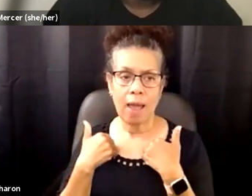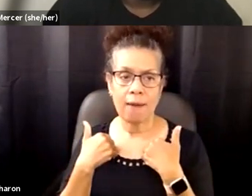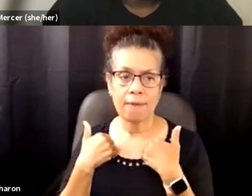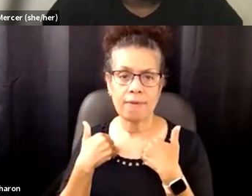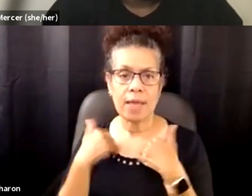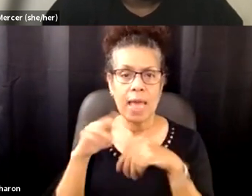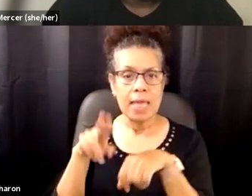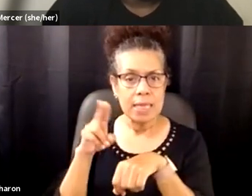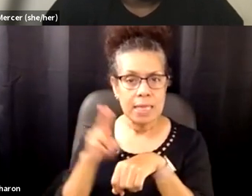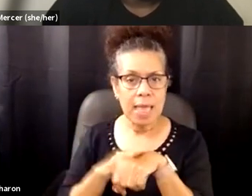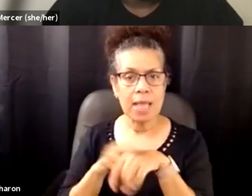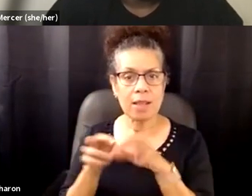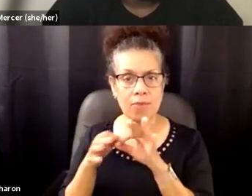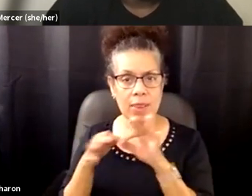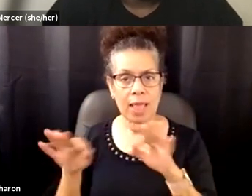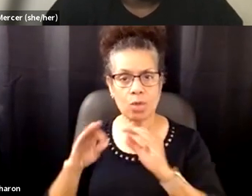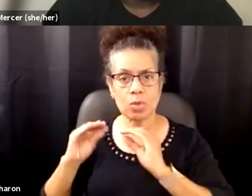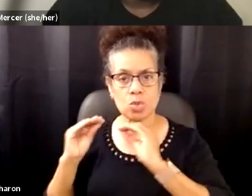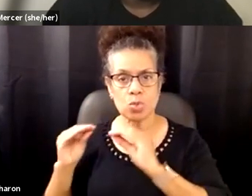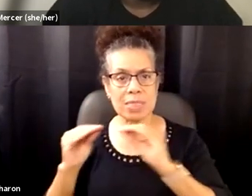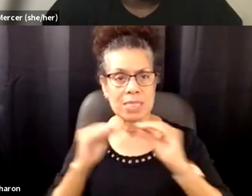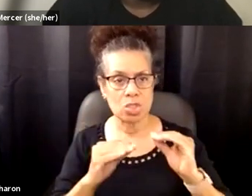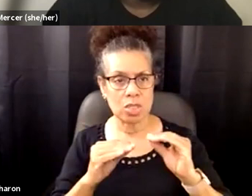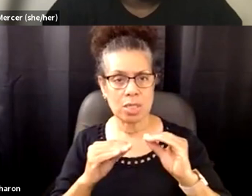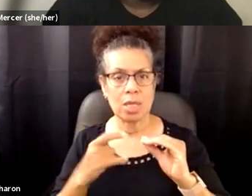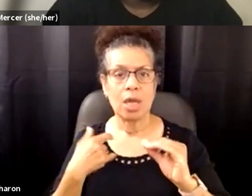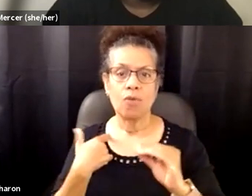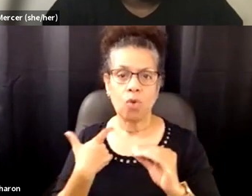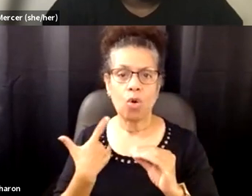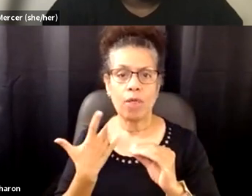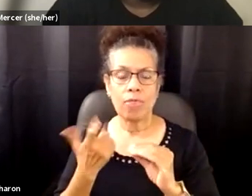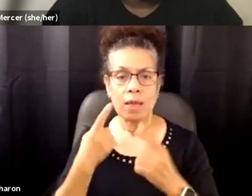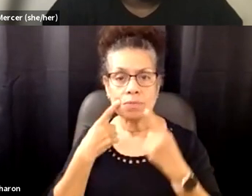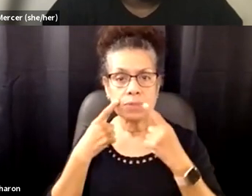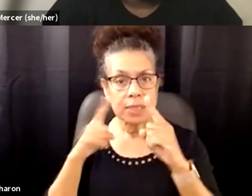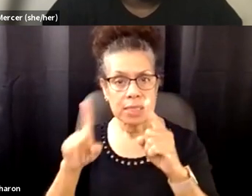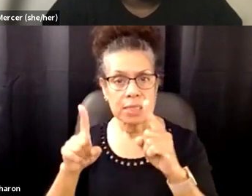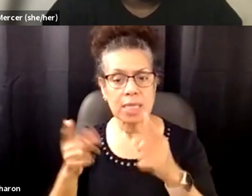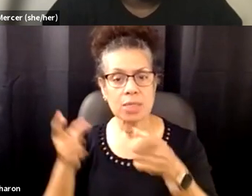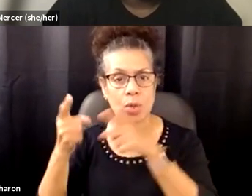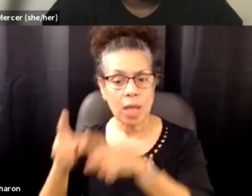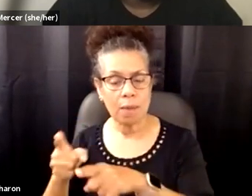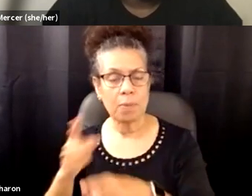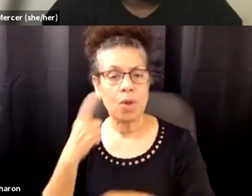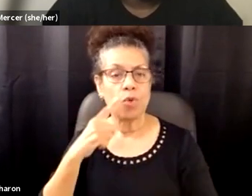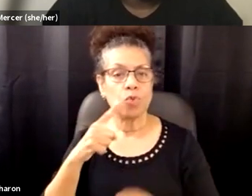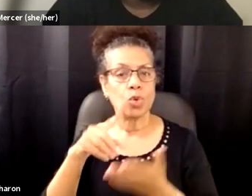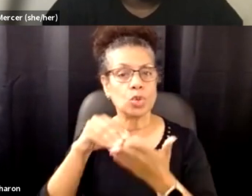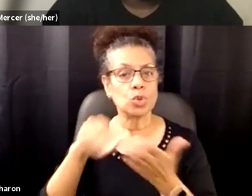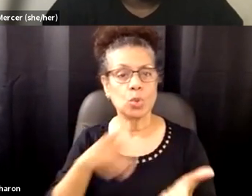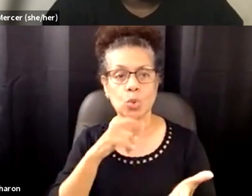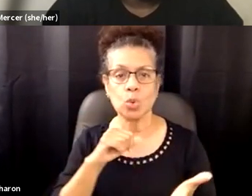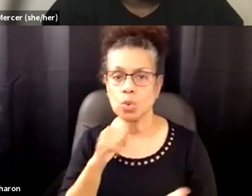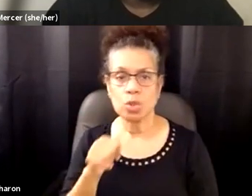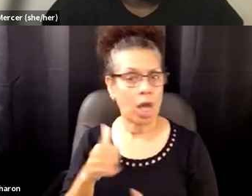native instruction in in increasing achievement um for our kids that uh don't have english as their their their first